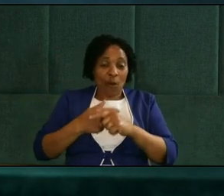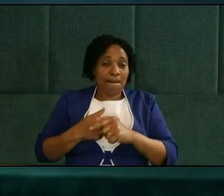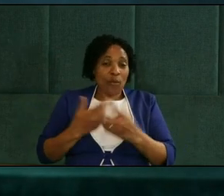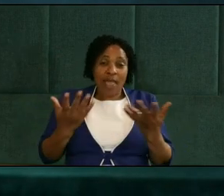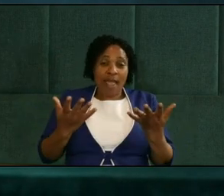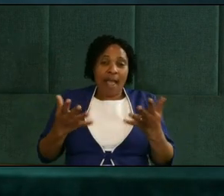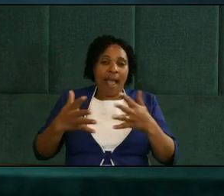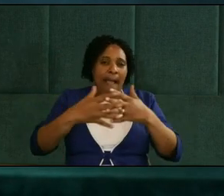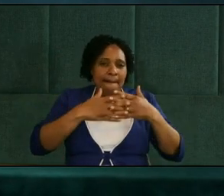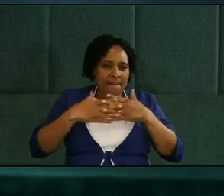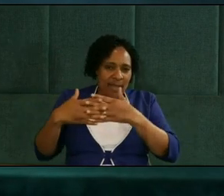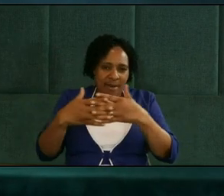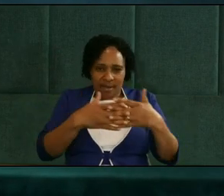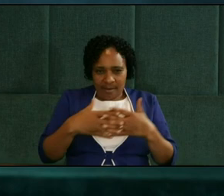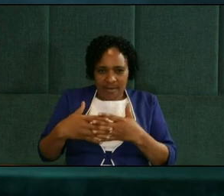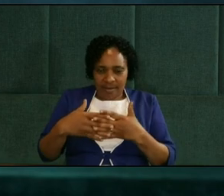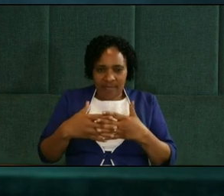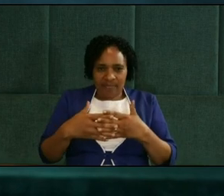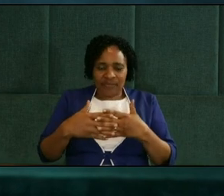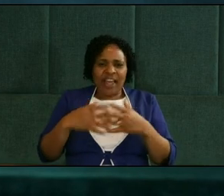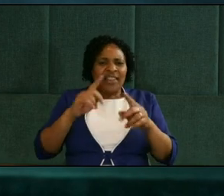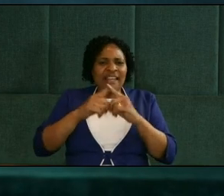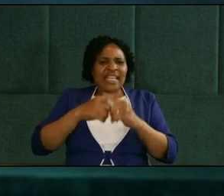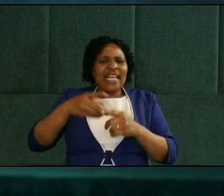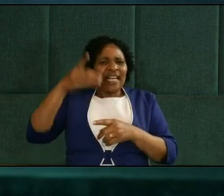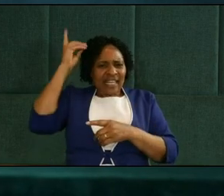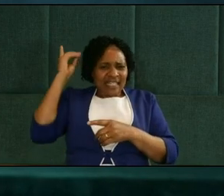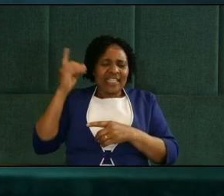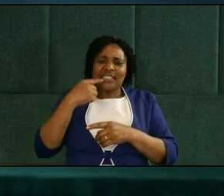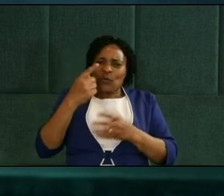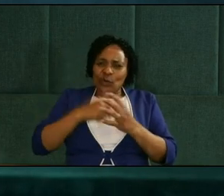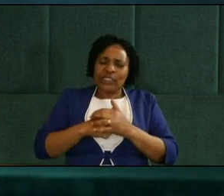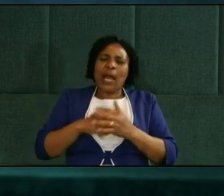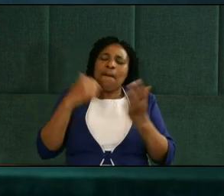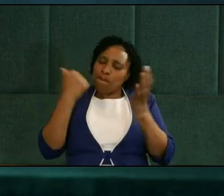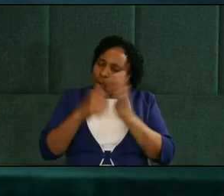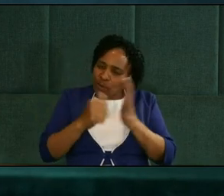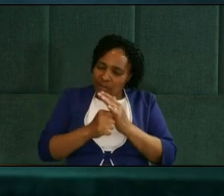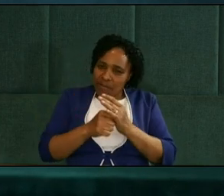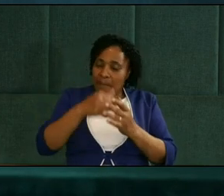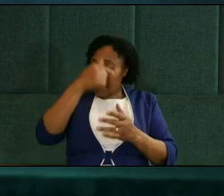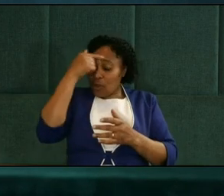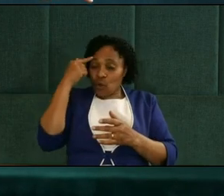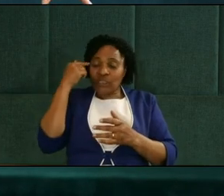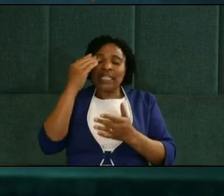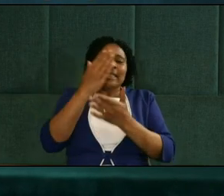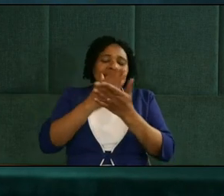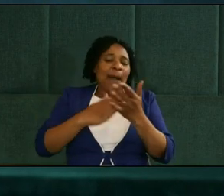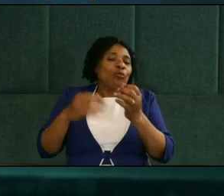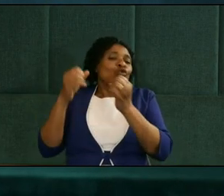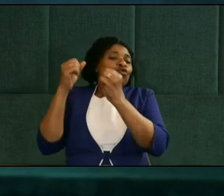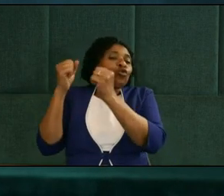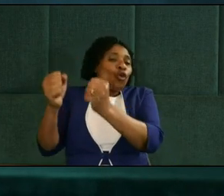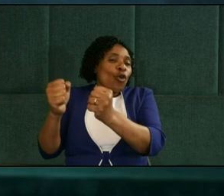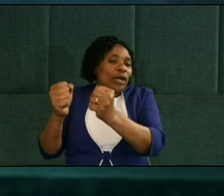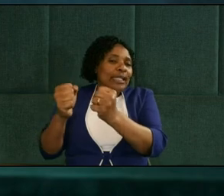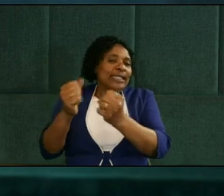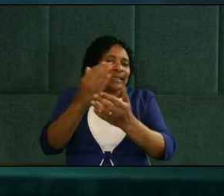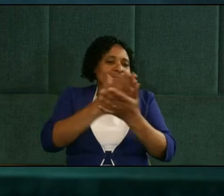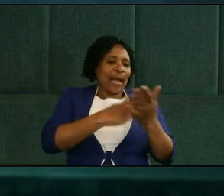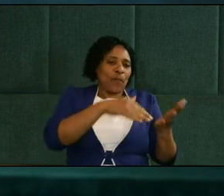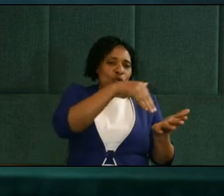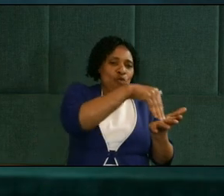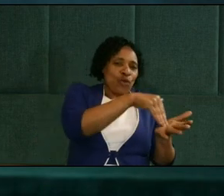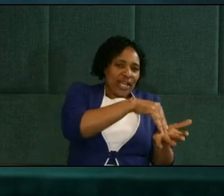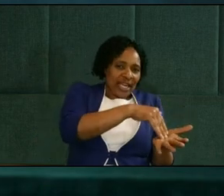mission is to get themselves united. But Daniel says they will have a problem because some of them are strong and some of them are weak.